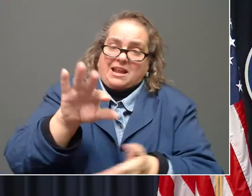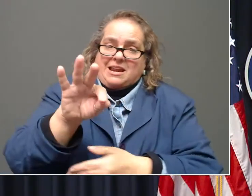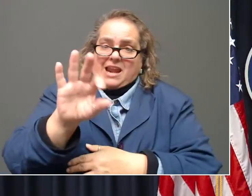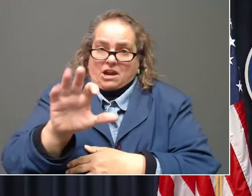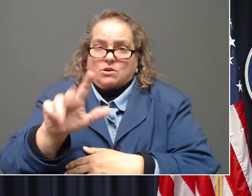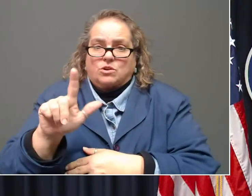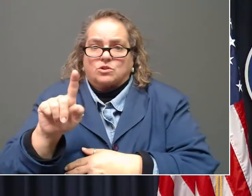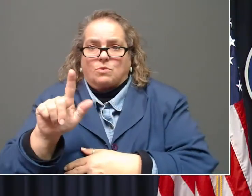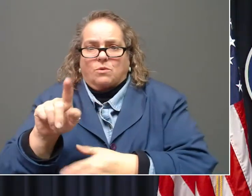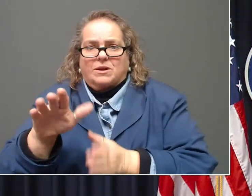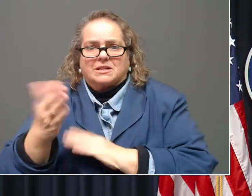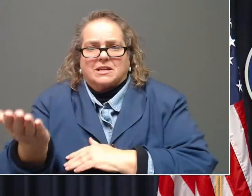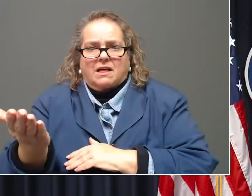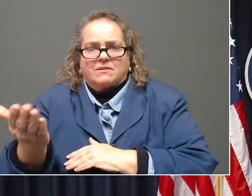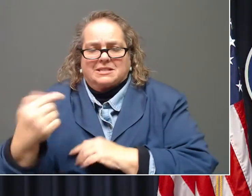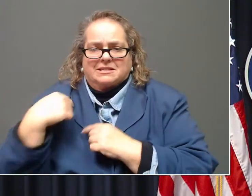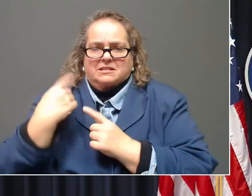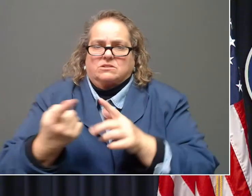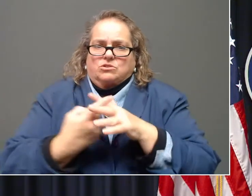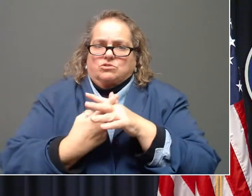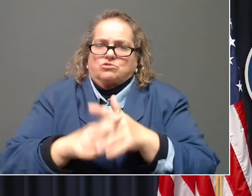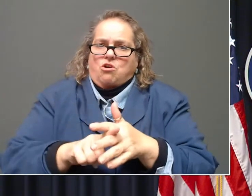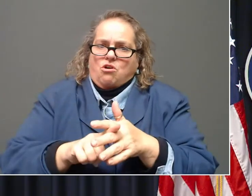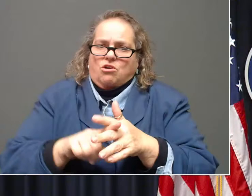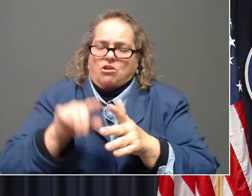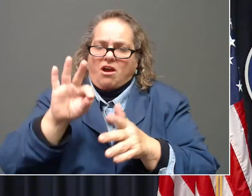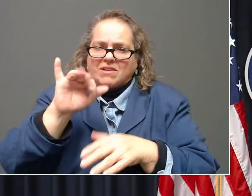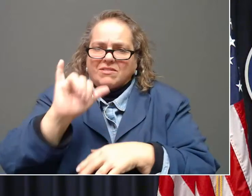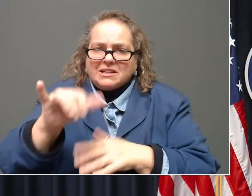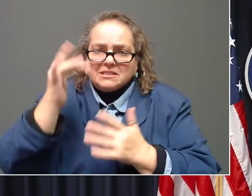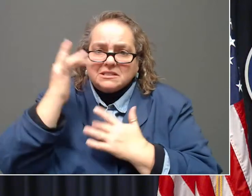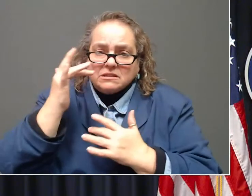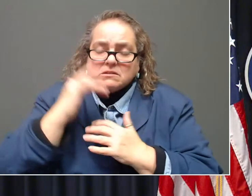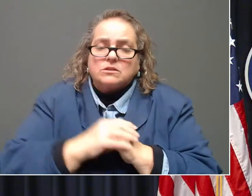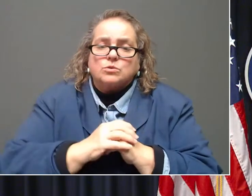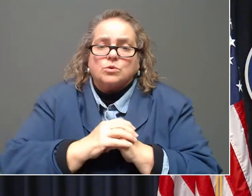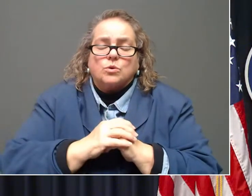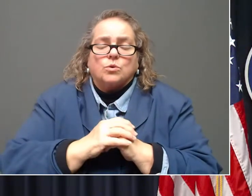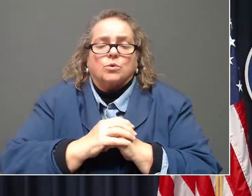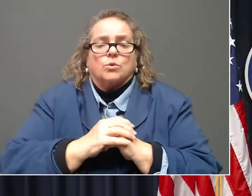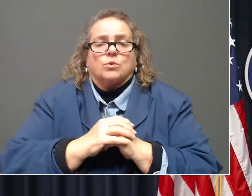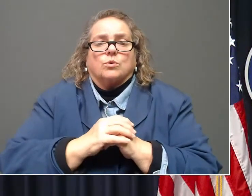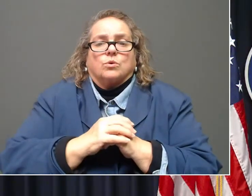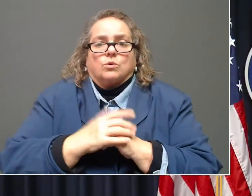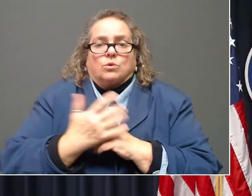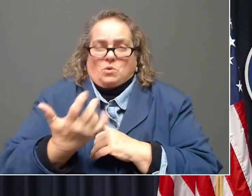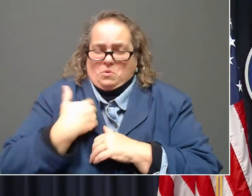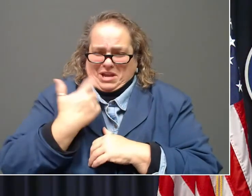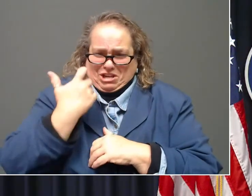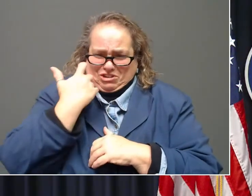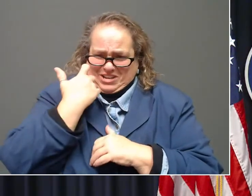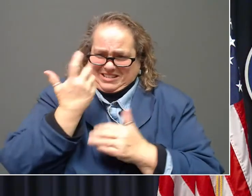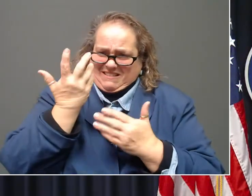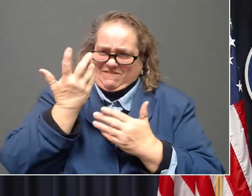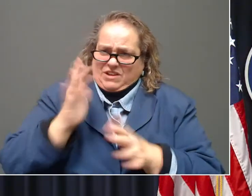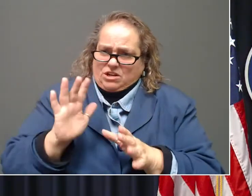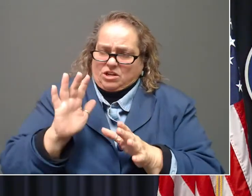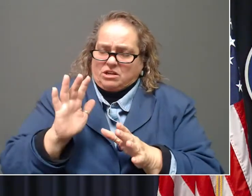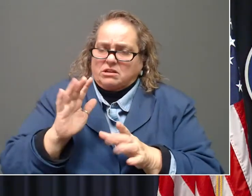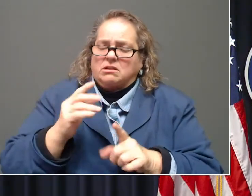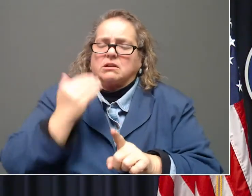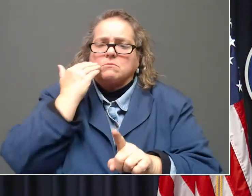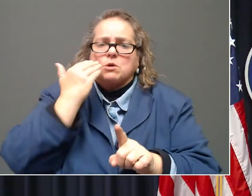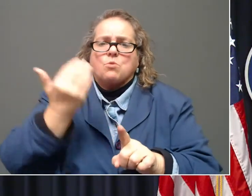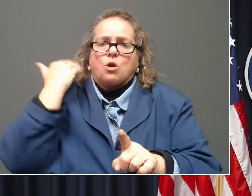losing far too many. And I hope this reminds everybody of how dangerous this virus is. Mask up, protect